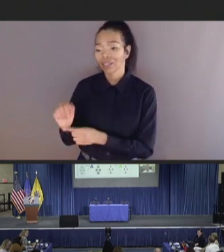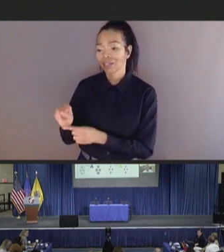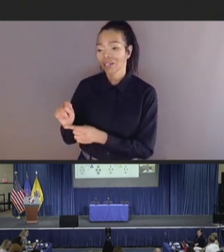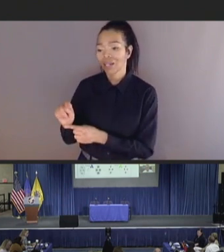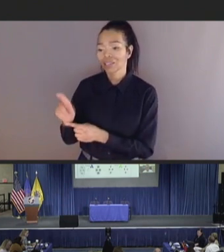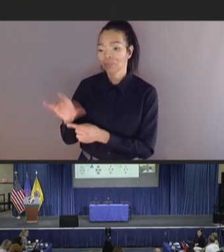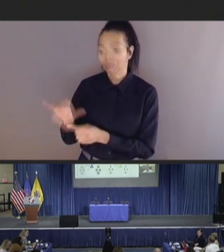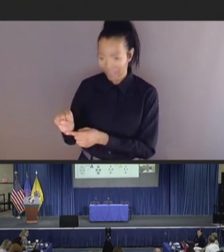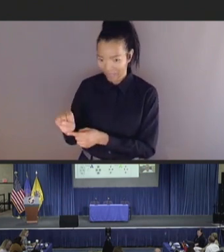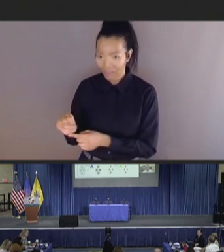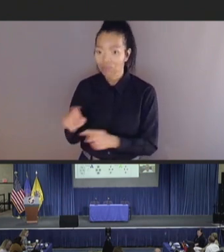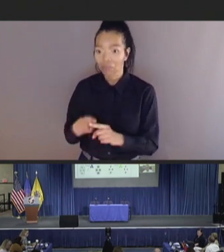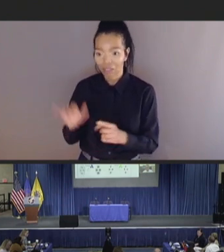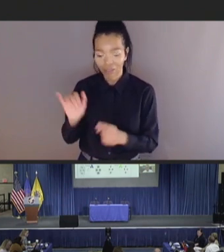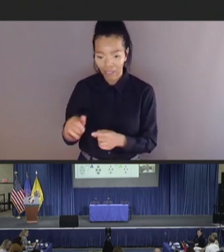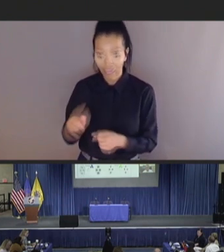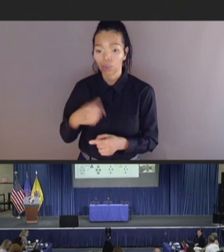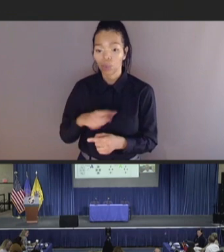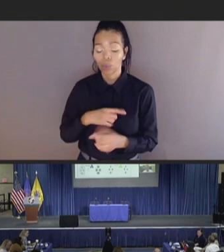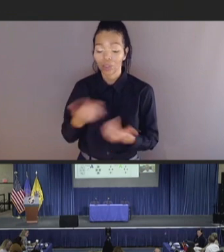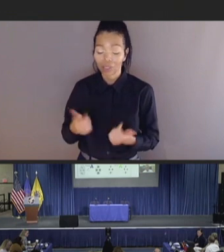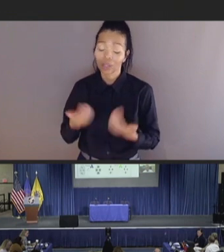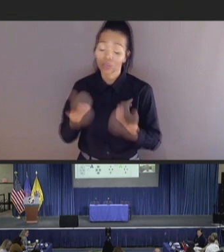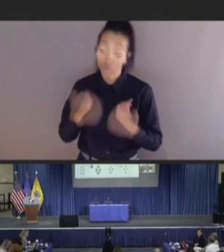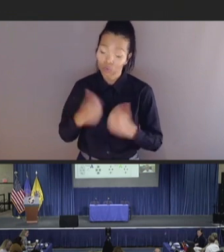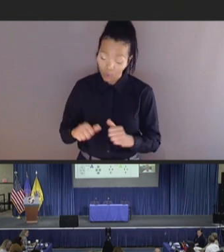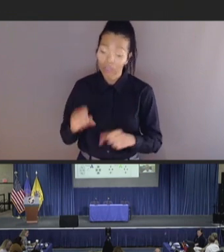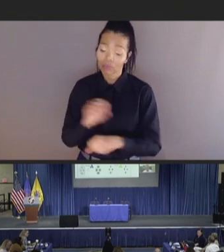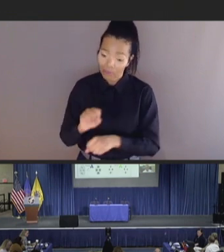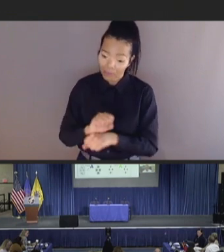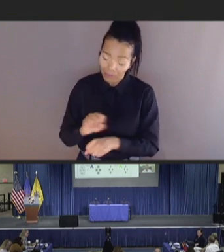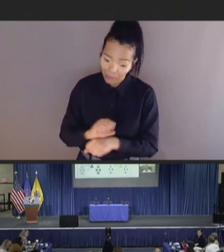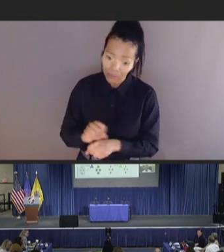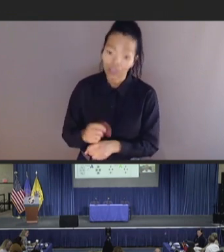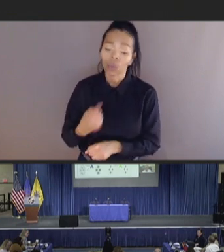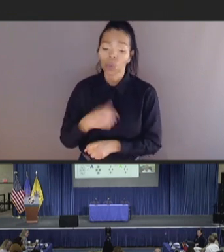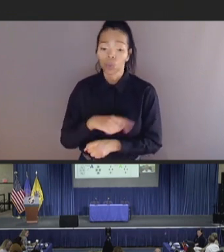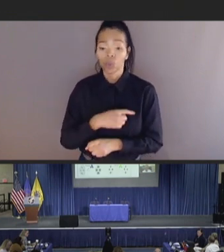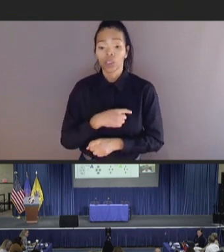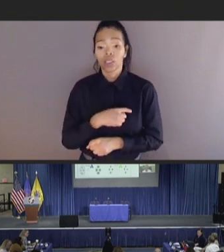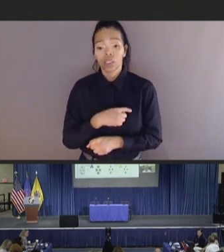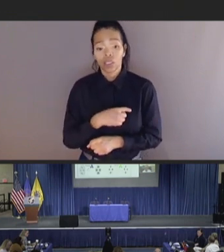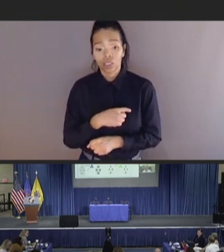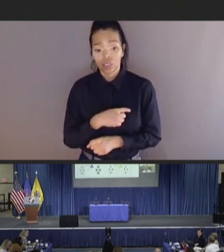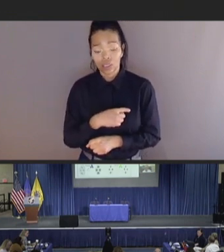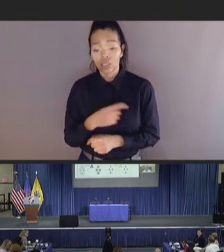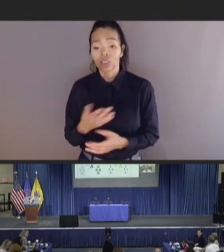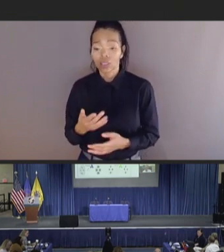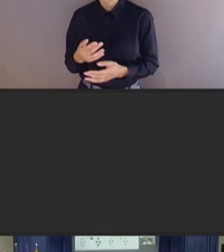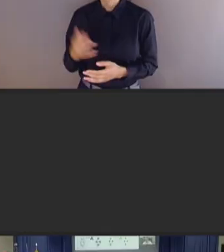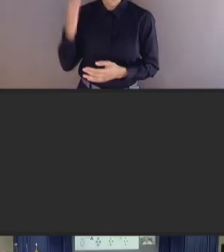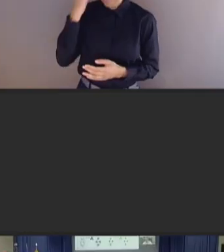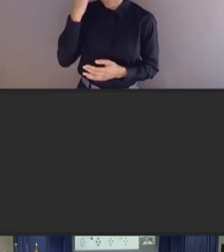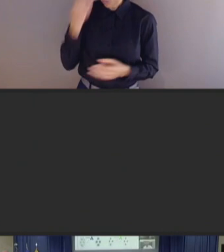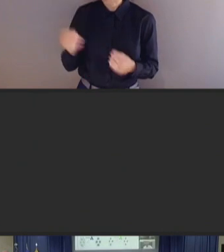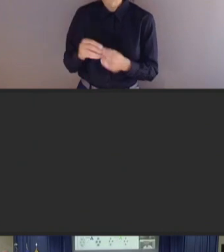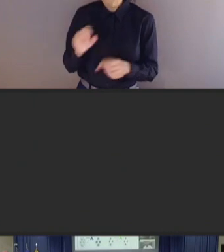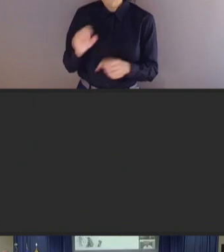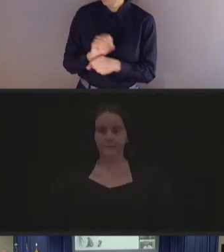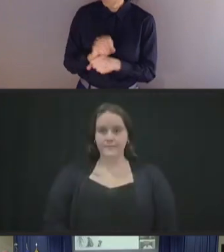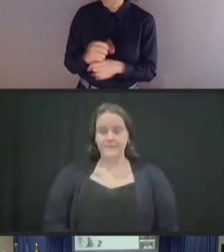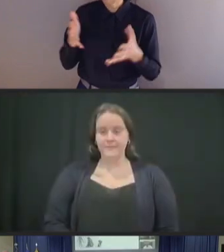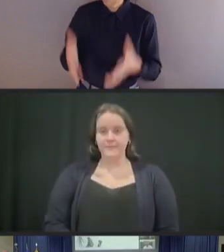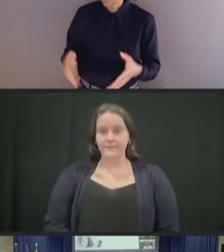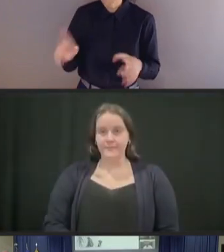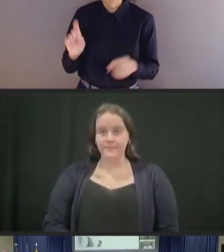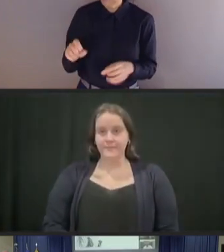that we are putting a lot of efforts right now, and is something that leave us with plenty of work to do. And in that context,